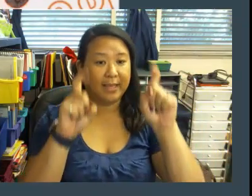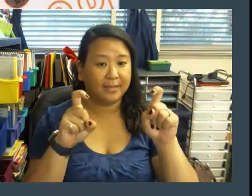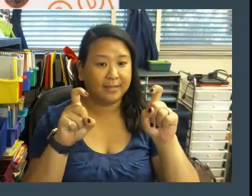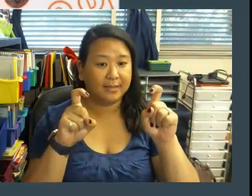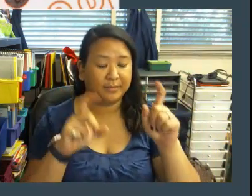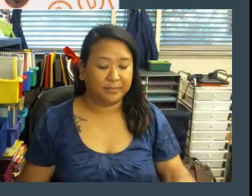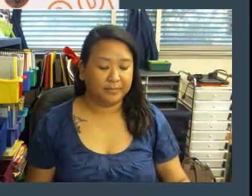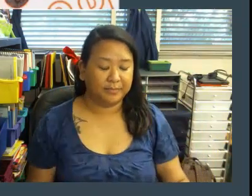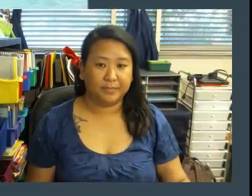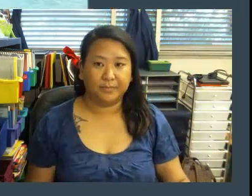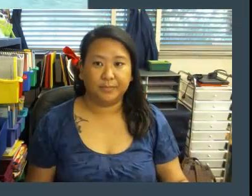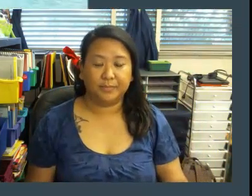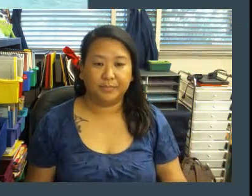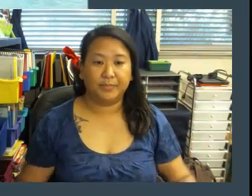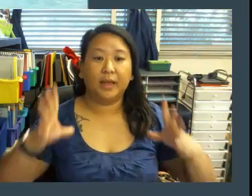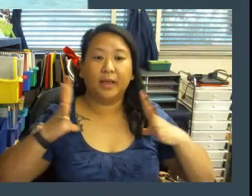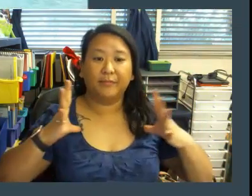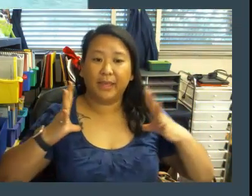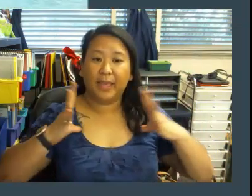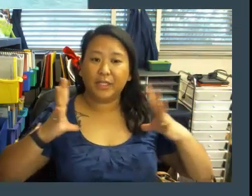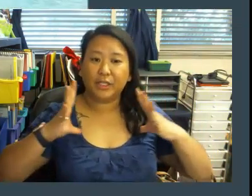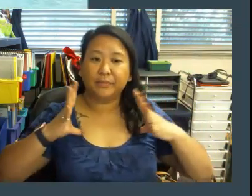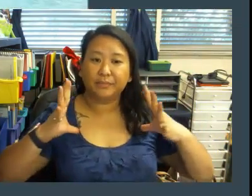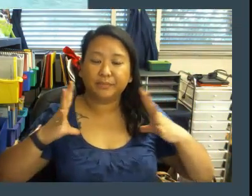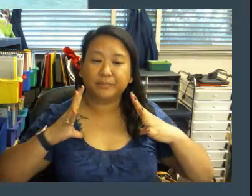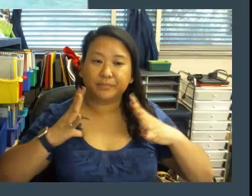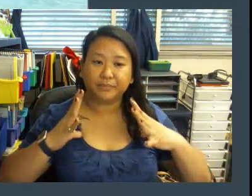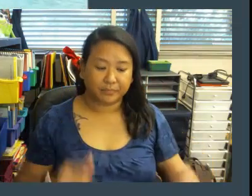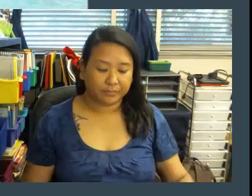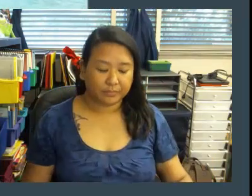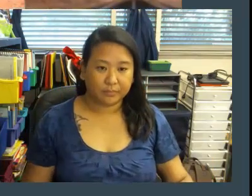a test, a vacation,